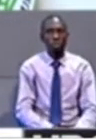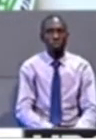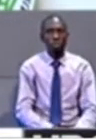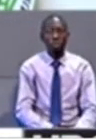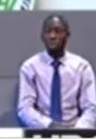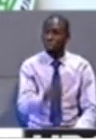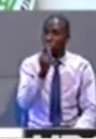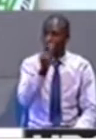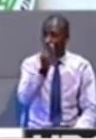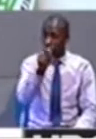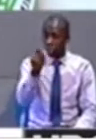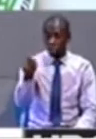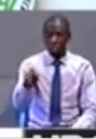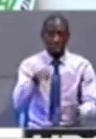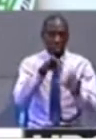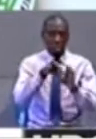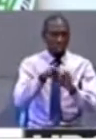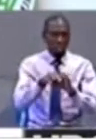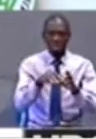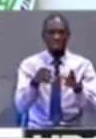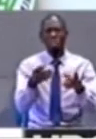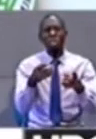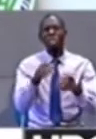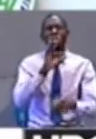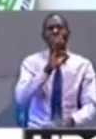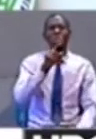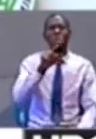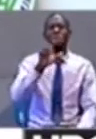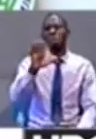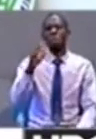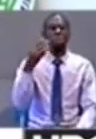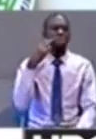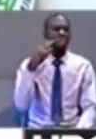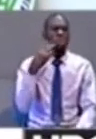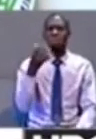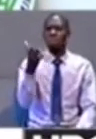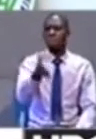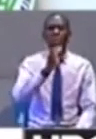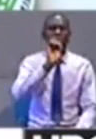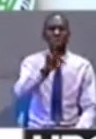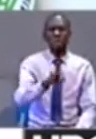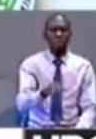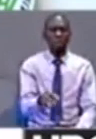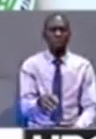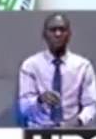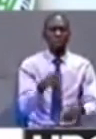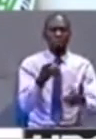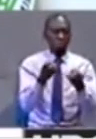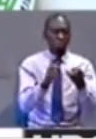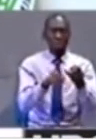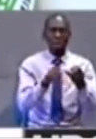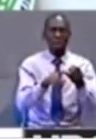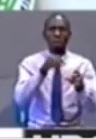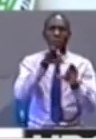Those votes which they are talking about, 3 point something million, those are not there. It was ballot stuffing